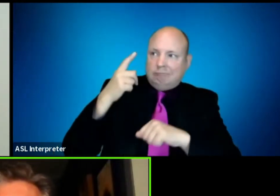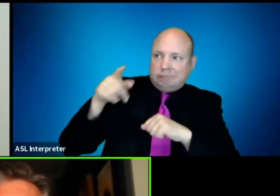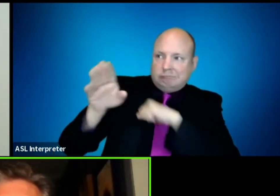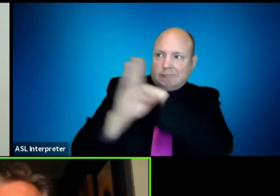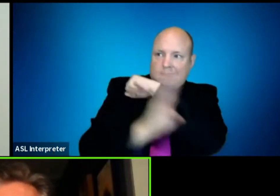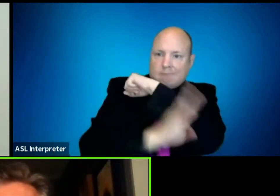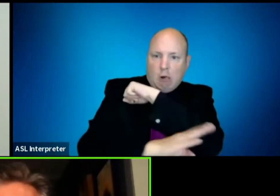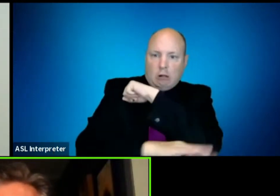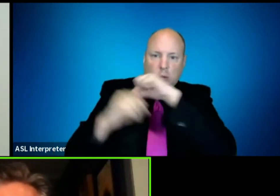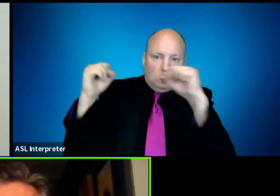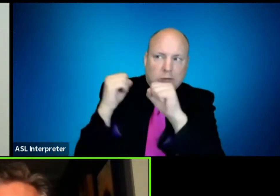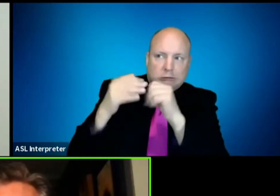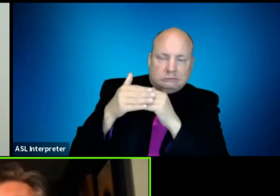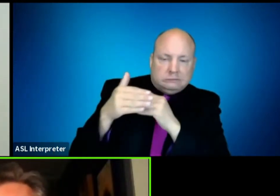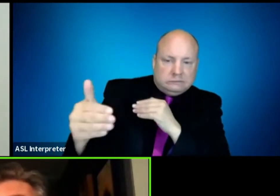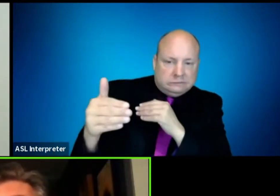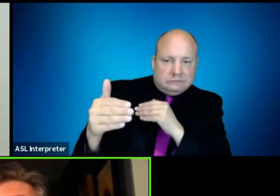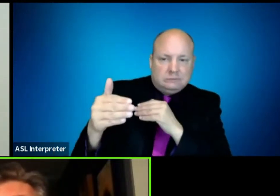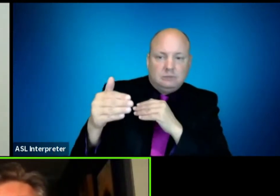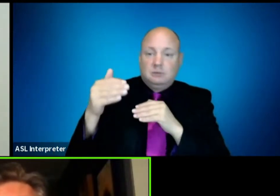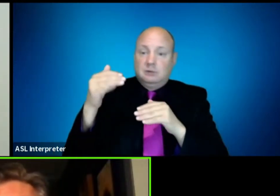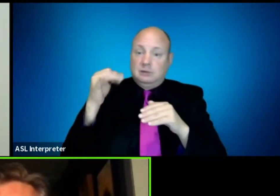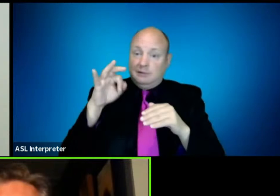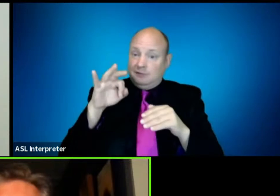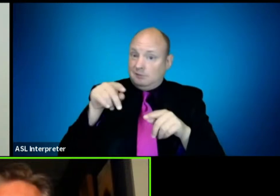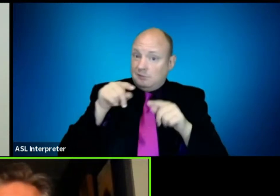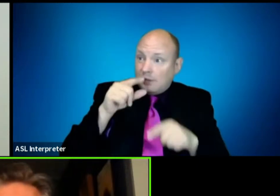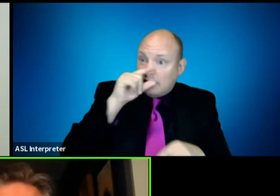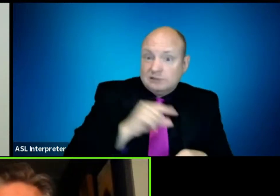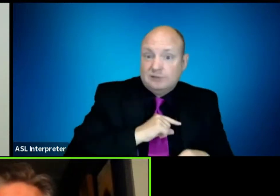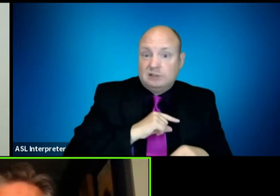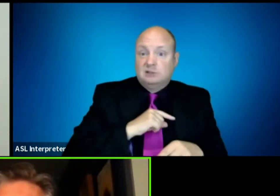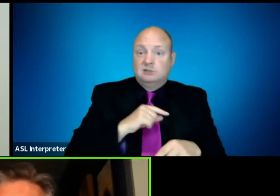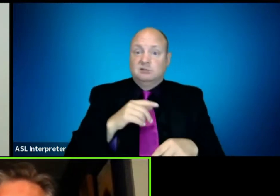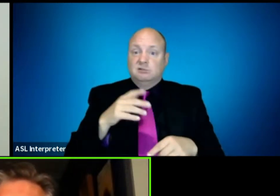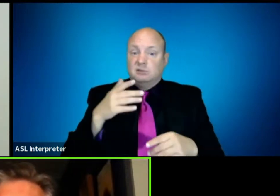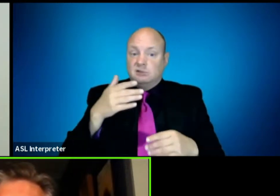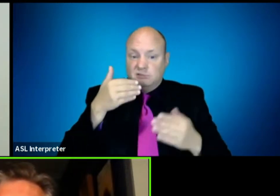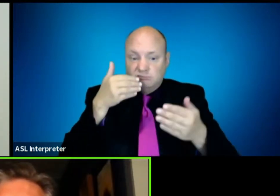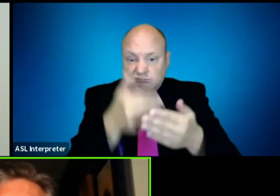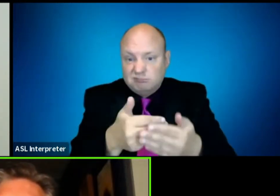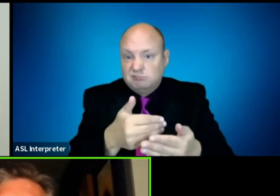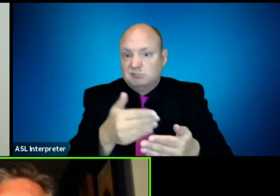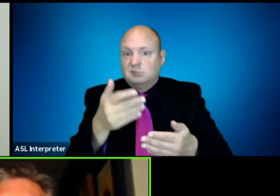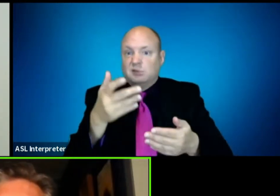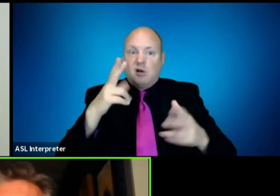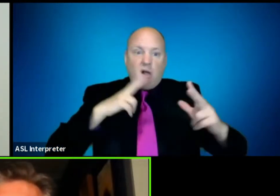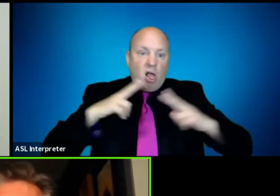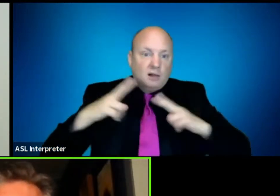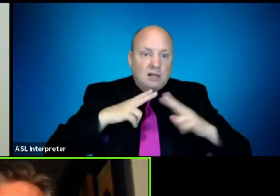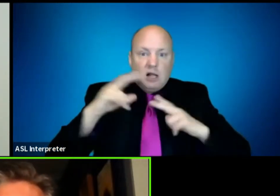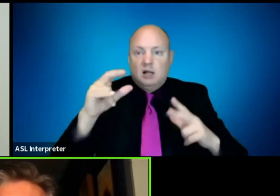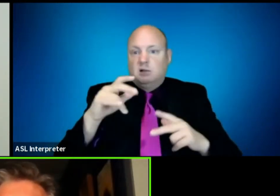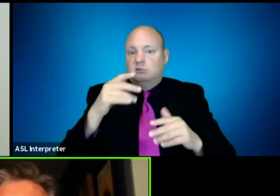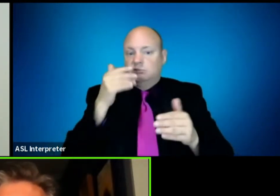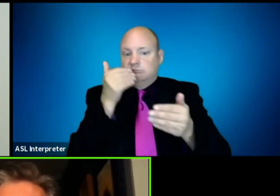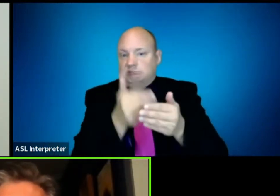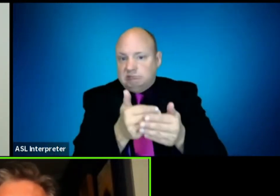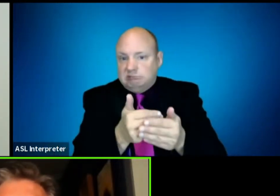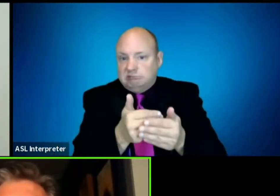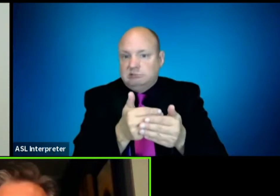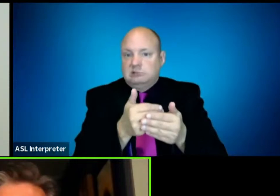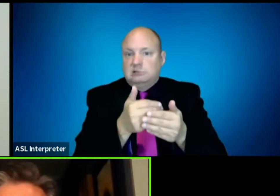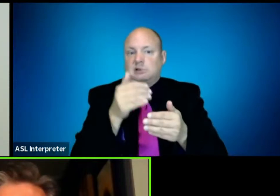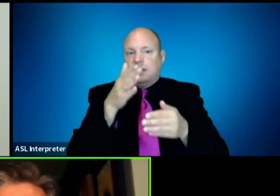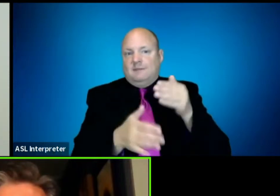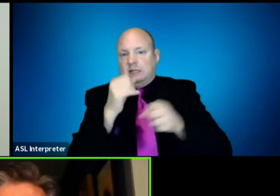Thanksgiving and the end of the year holidays, but I do know that we'll probably all be considering celebrating a little differently. We may